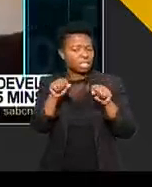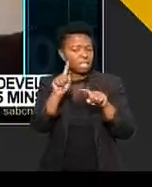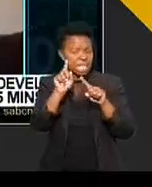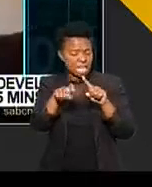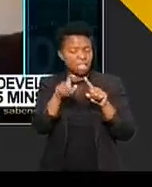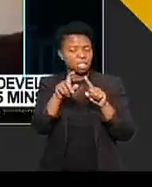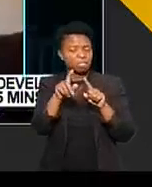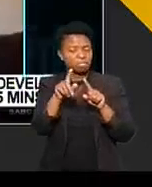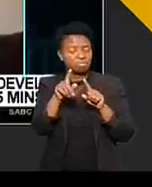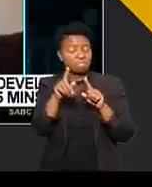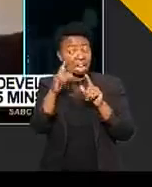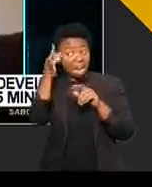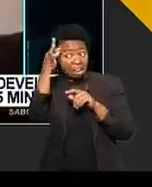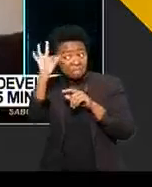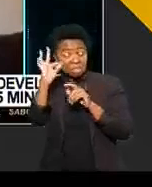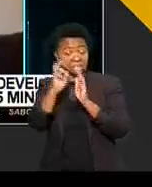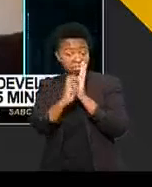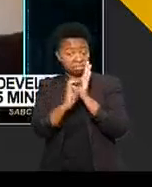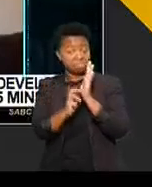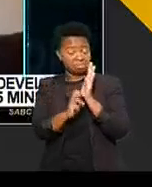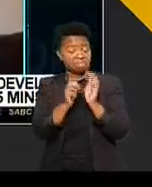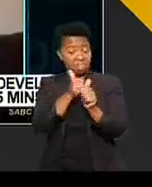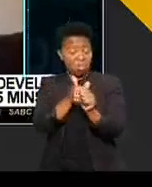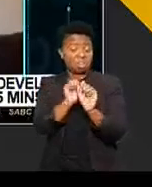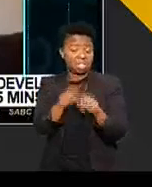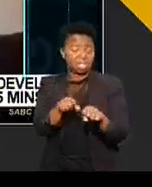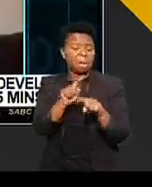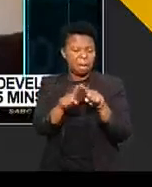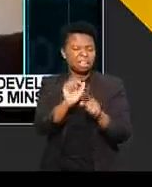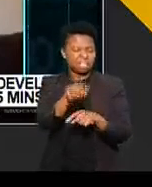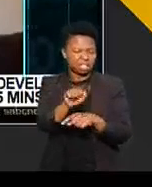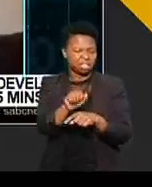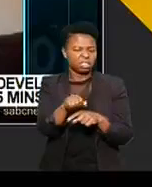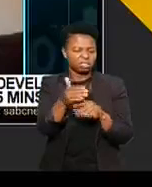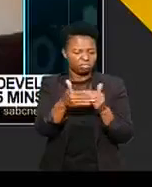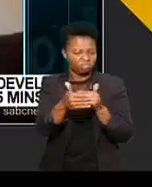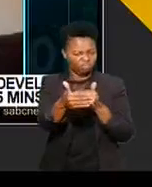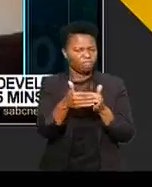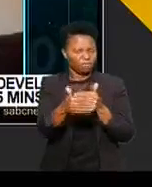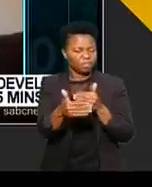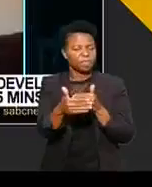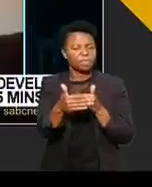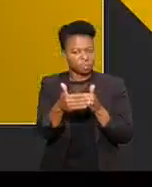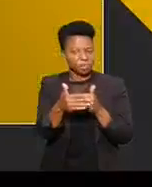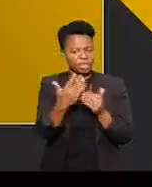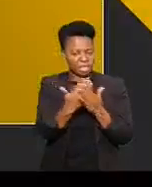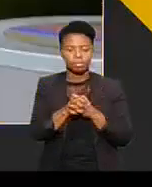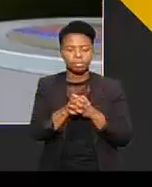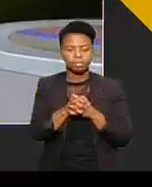set by our government. So, yeah, definitely in future we'll have more products coming out of this technology.